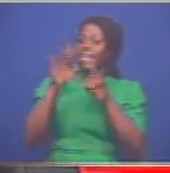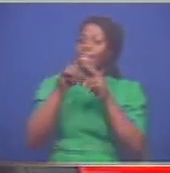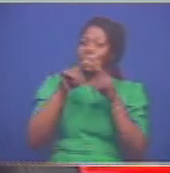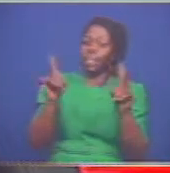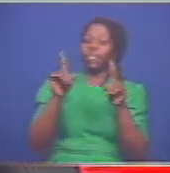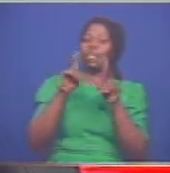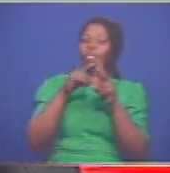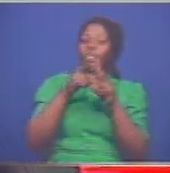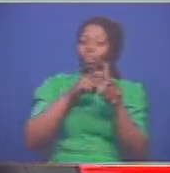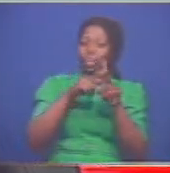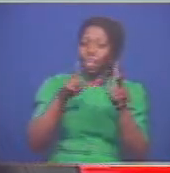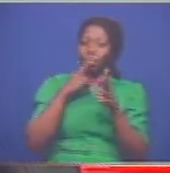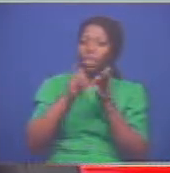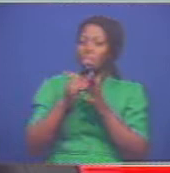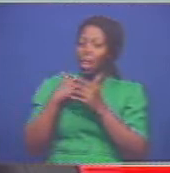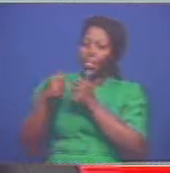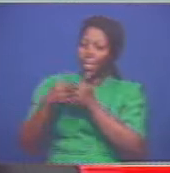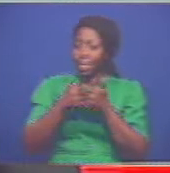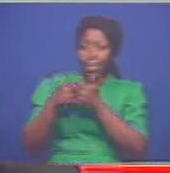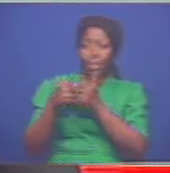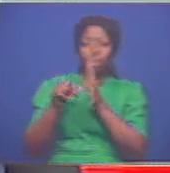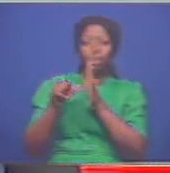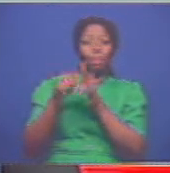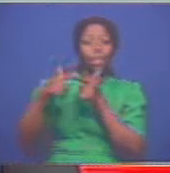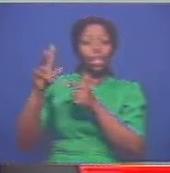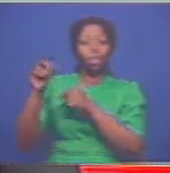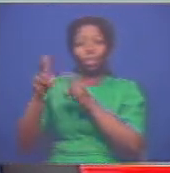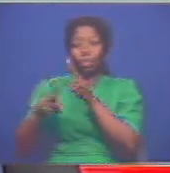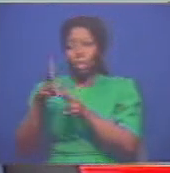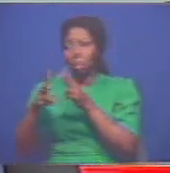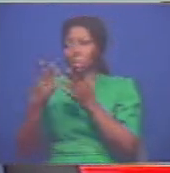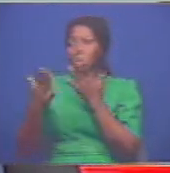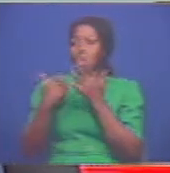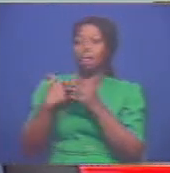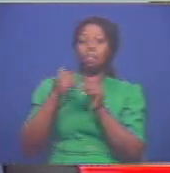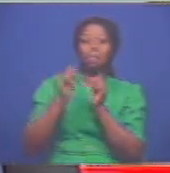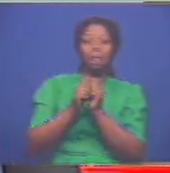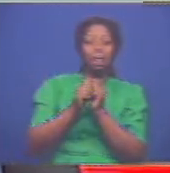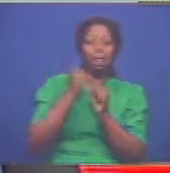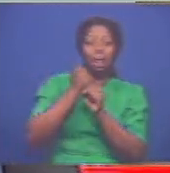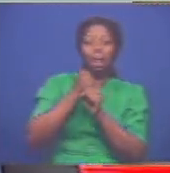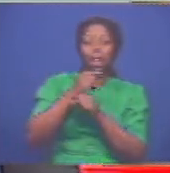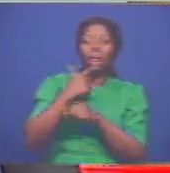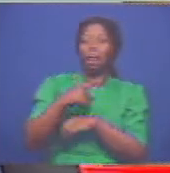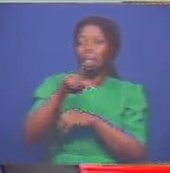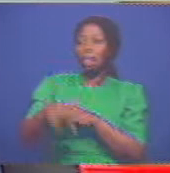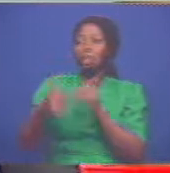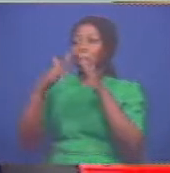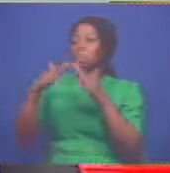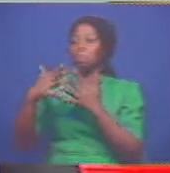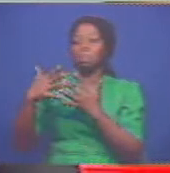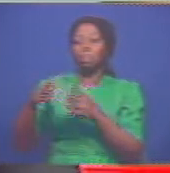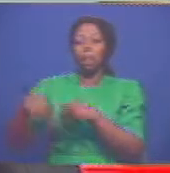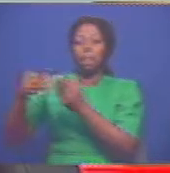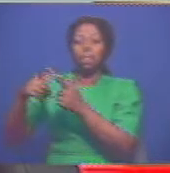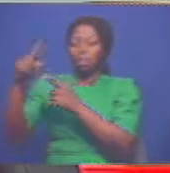a very challenging problem in 2022. Mm-hmm. We have done 100,000 houses and they did not go to the right people. We